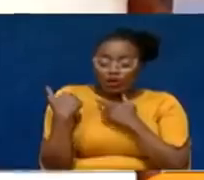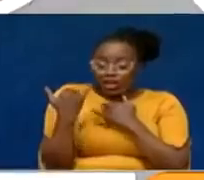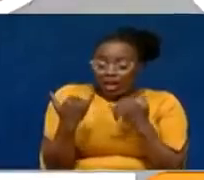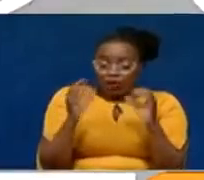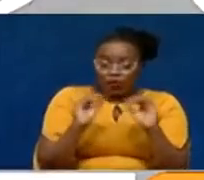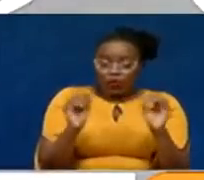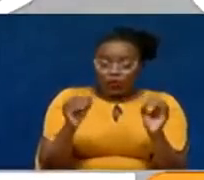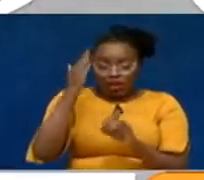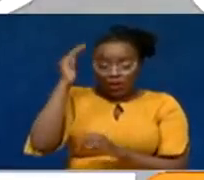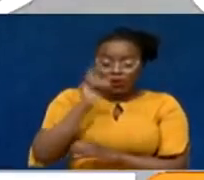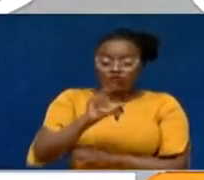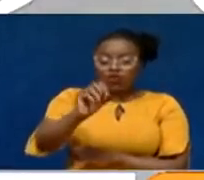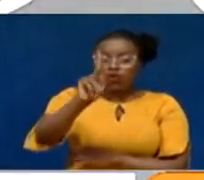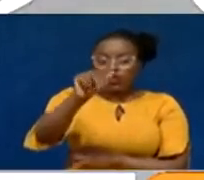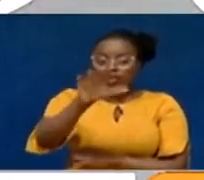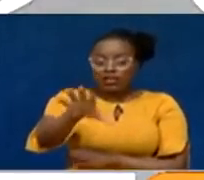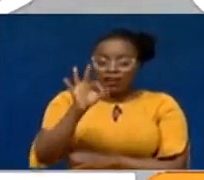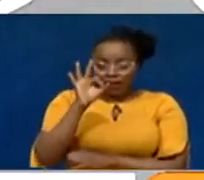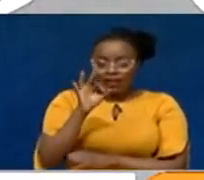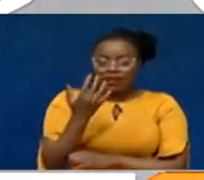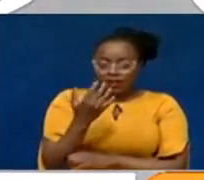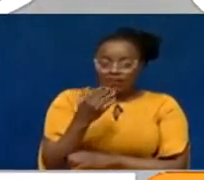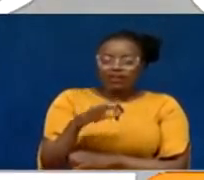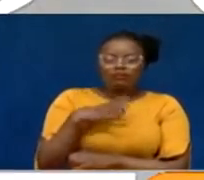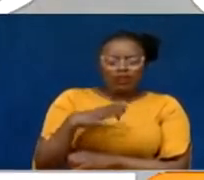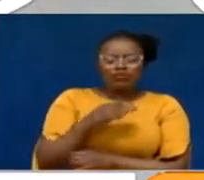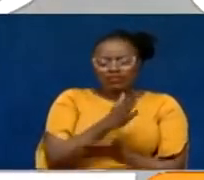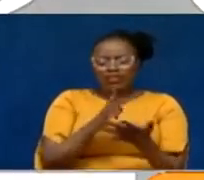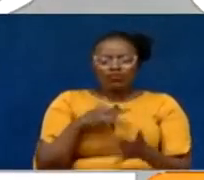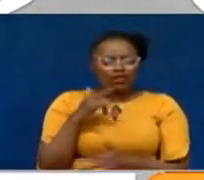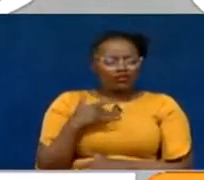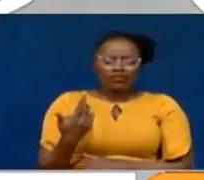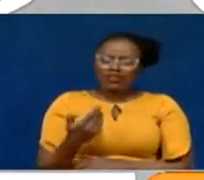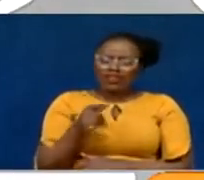in this matrix. And you know, if OKA picks a candidate, someone will feel betrayed. Absolutely. Right? Of course. Of course. Yeah.